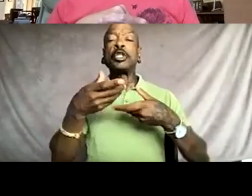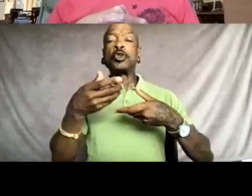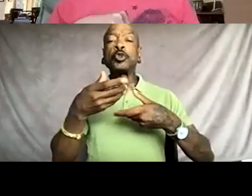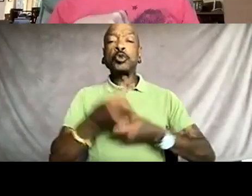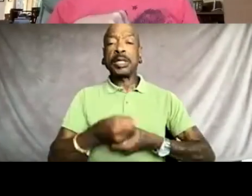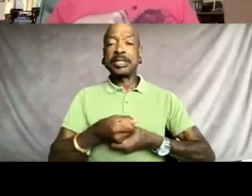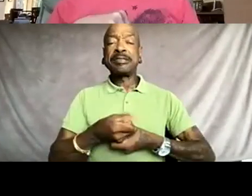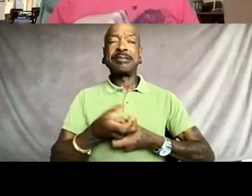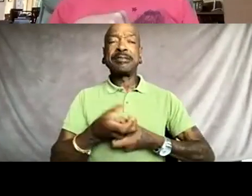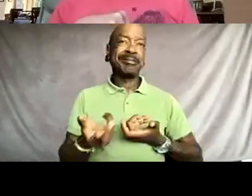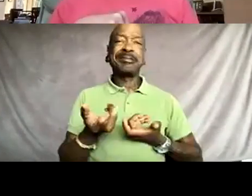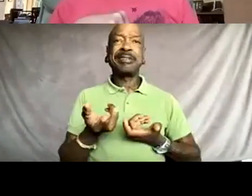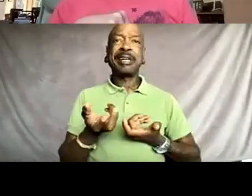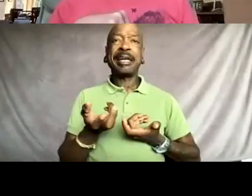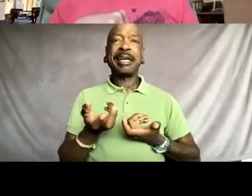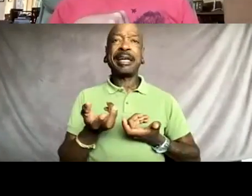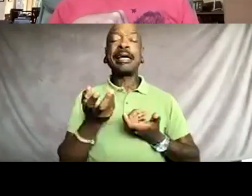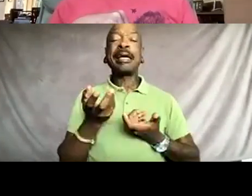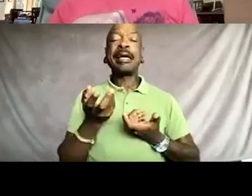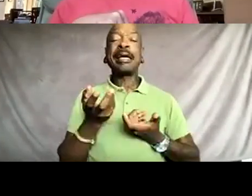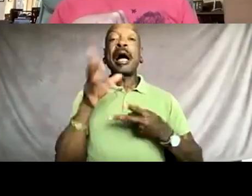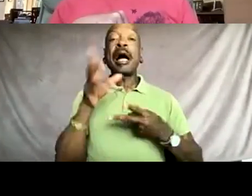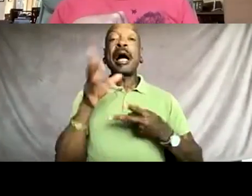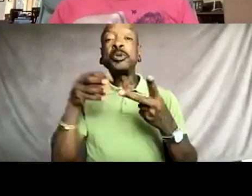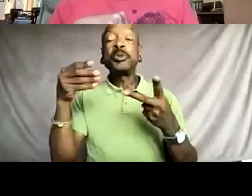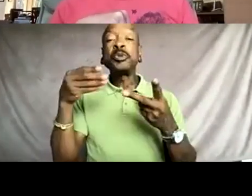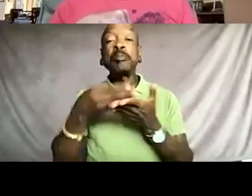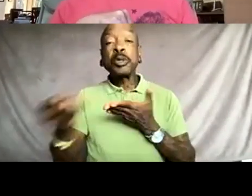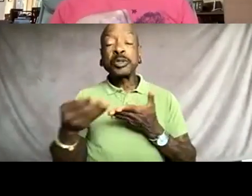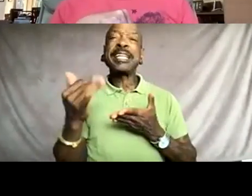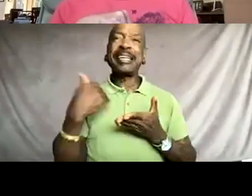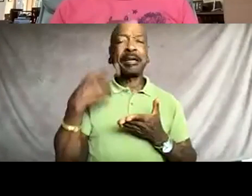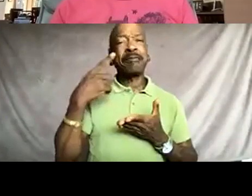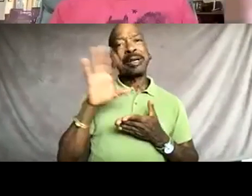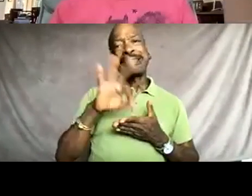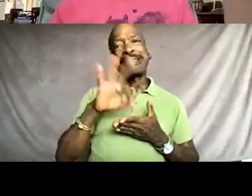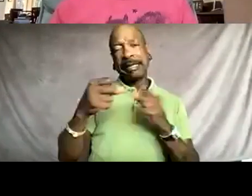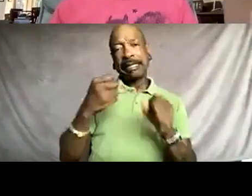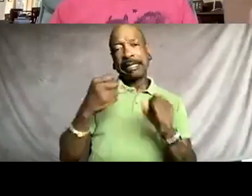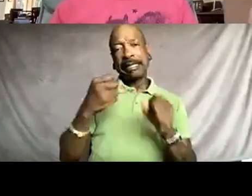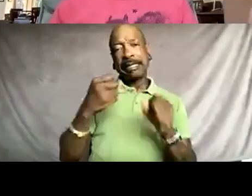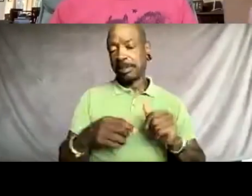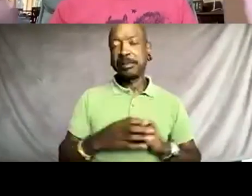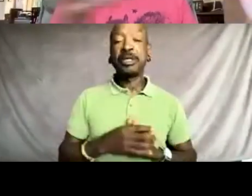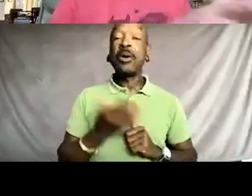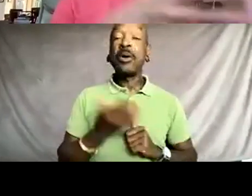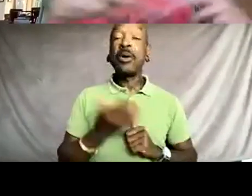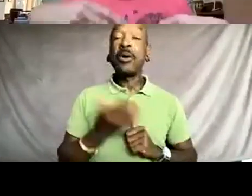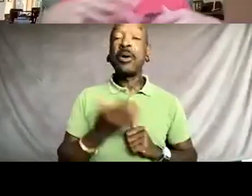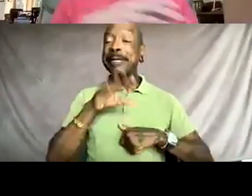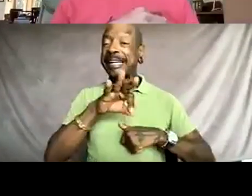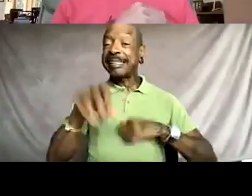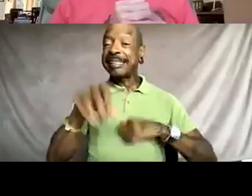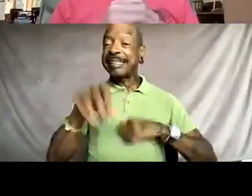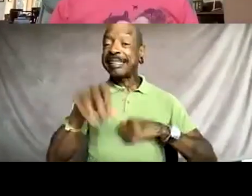a purchase option that they can have for 99 years, for example. So anytime in the next 99 years, this land trust can come and buy this